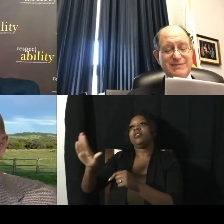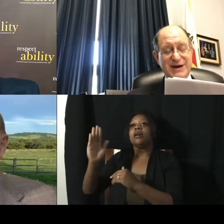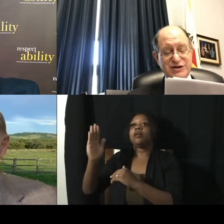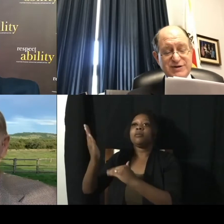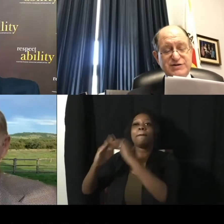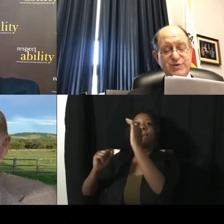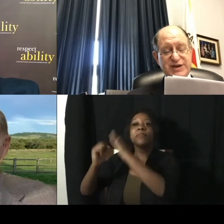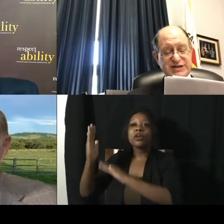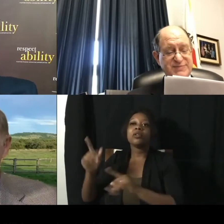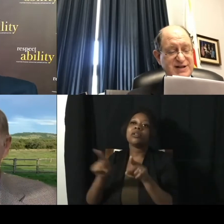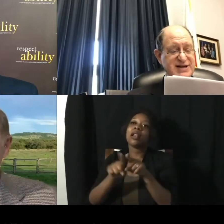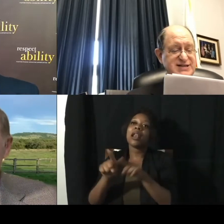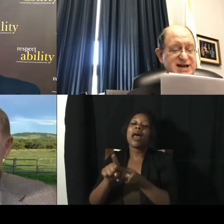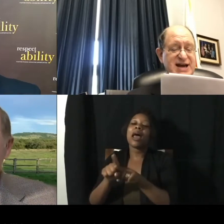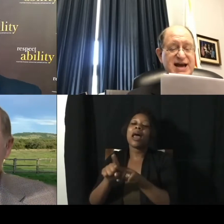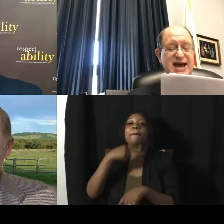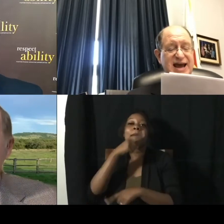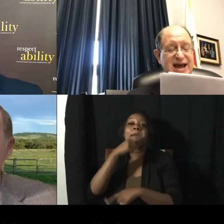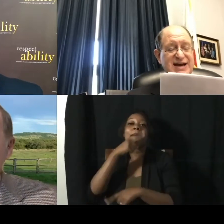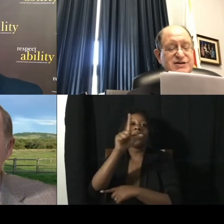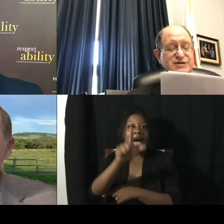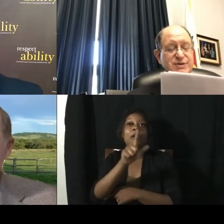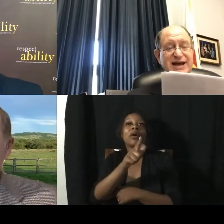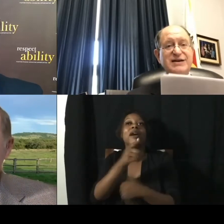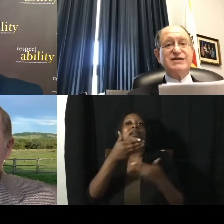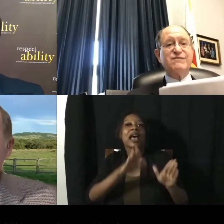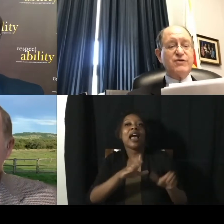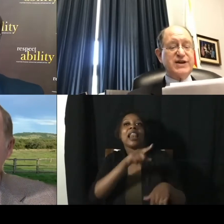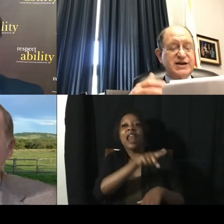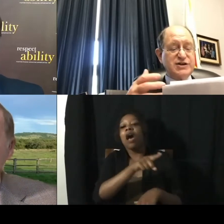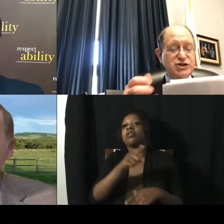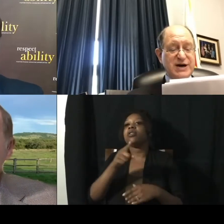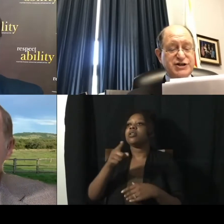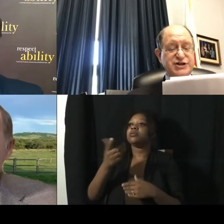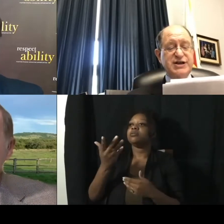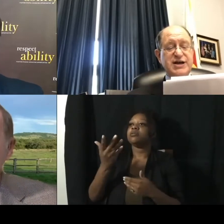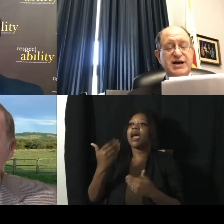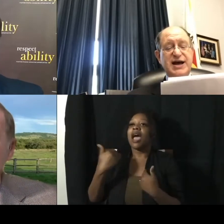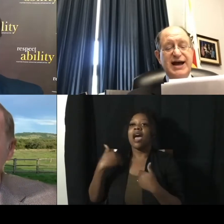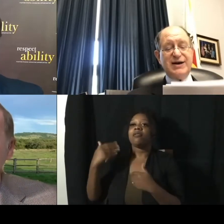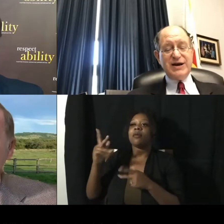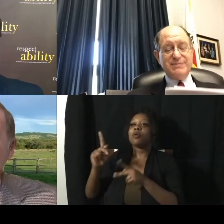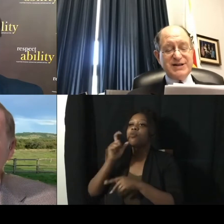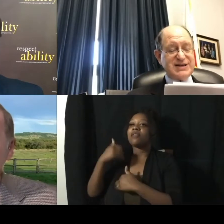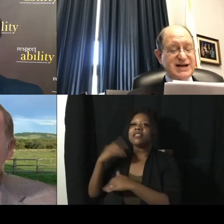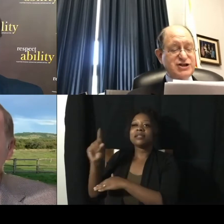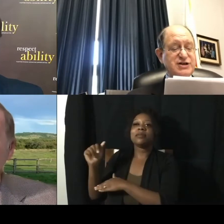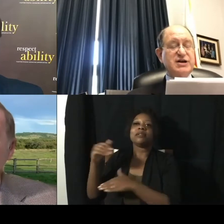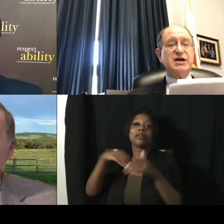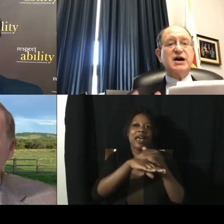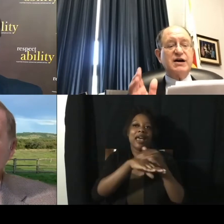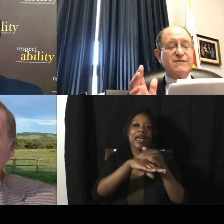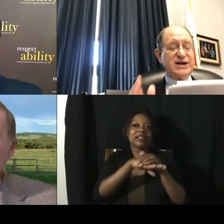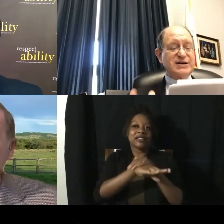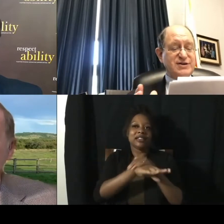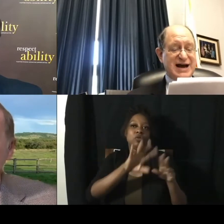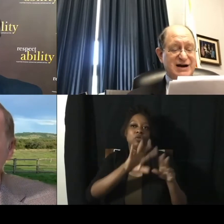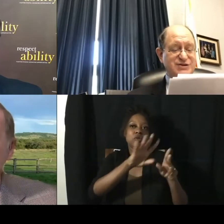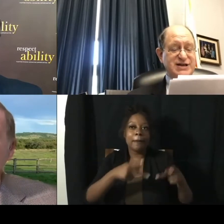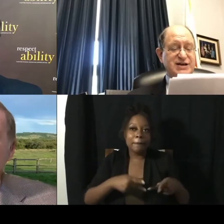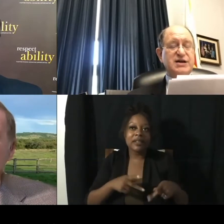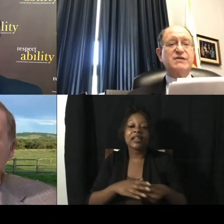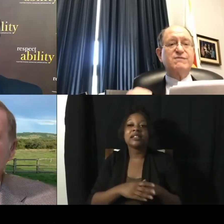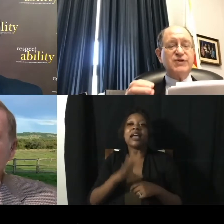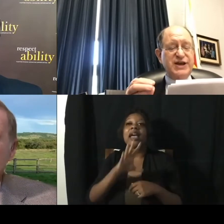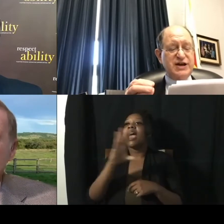accommodate patrons with disabilities, and to lend for the construction and rehabilitation of rental